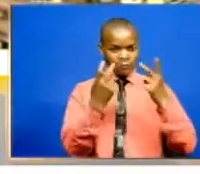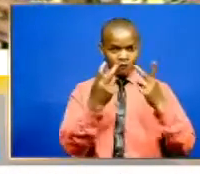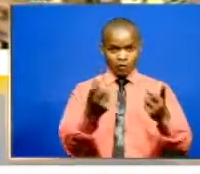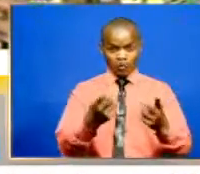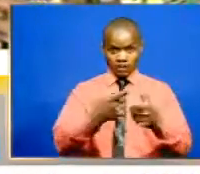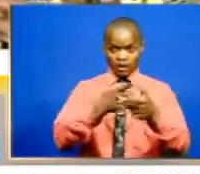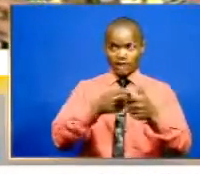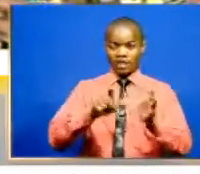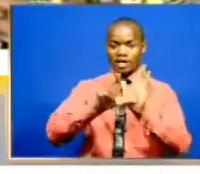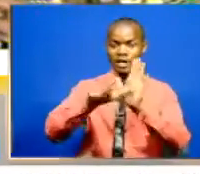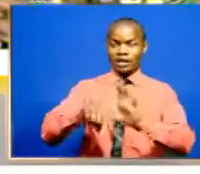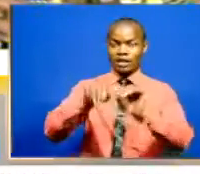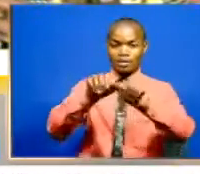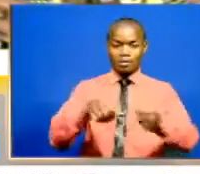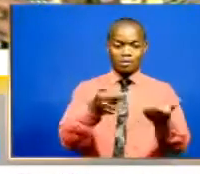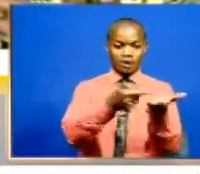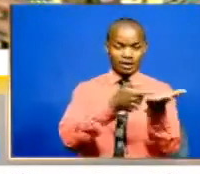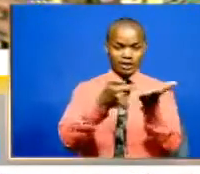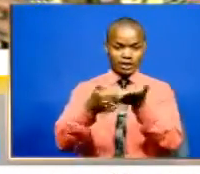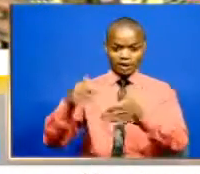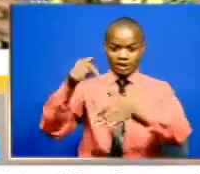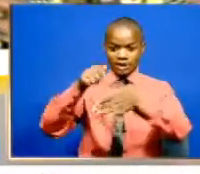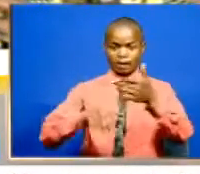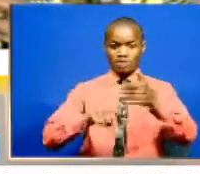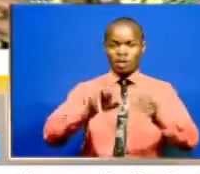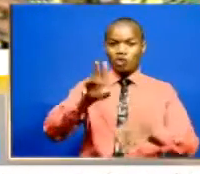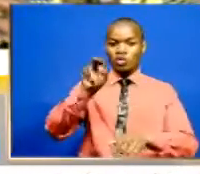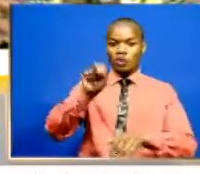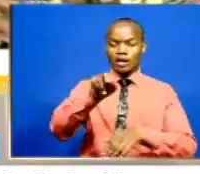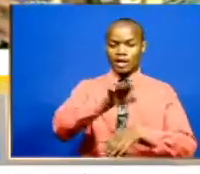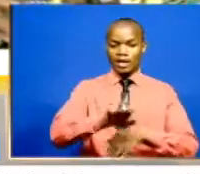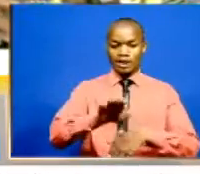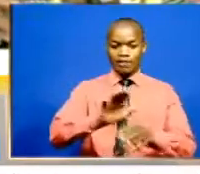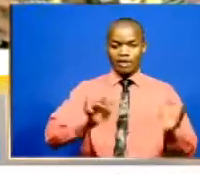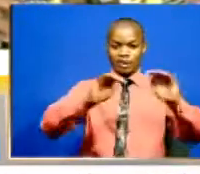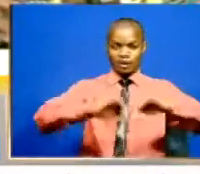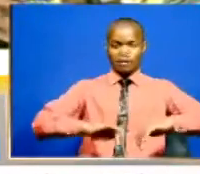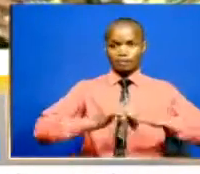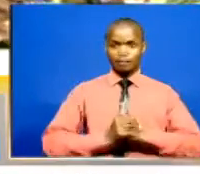into the 5th United Nations Environment Assembly summit, right?